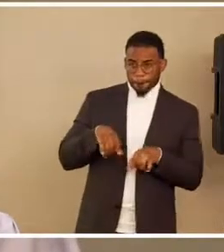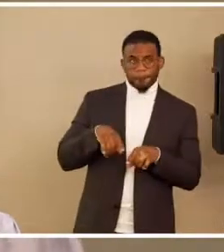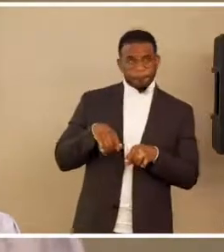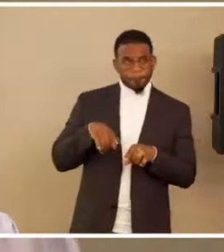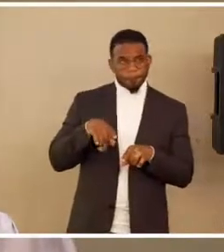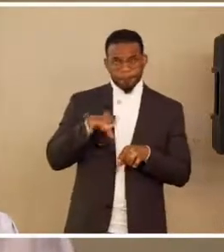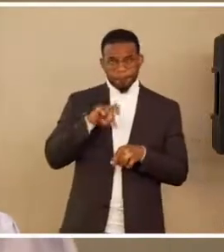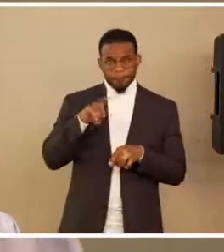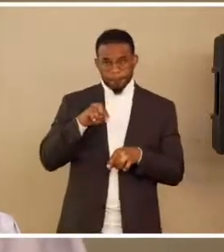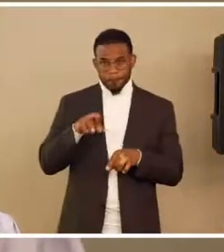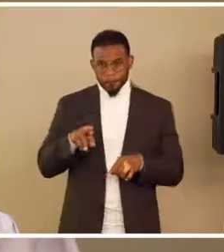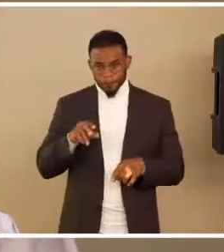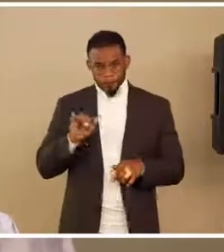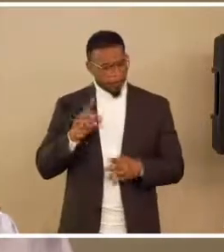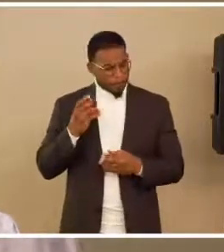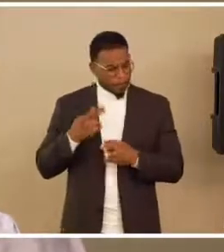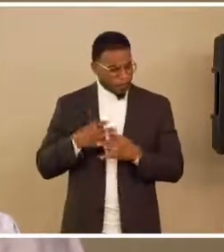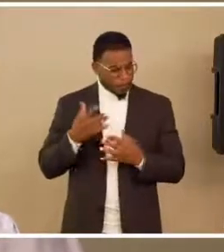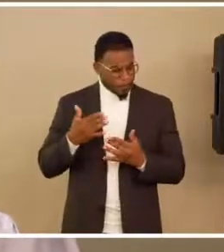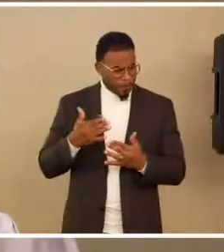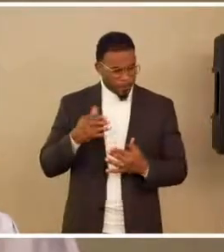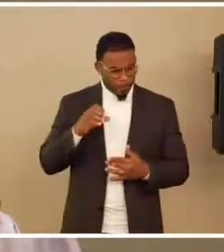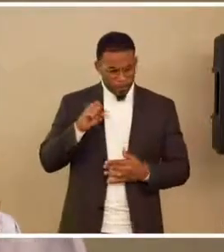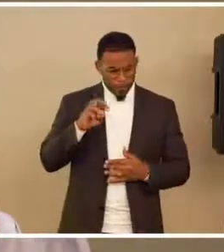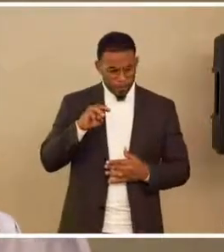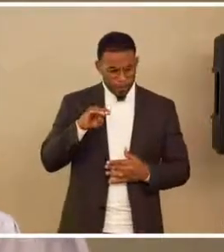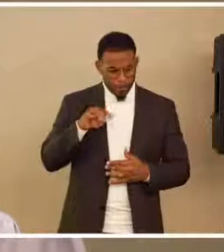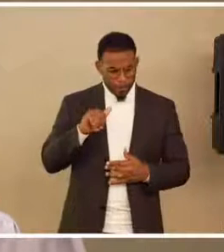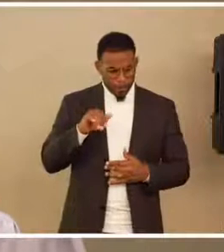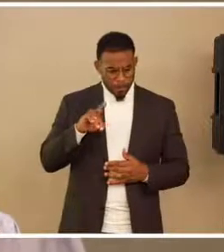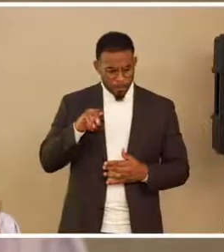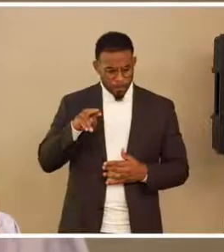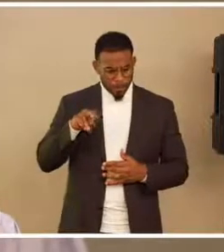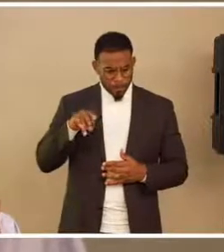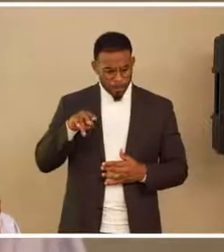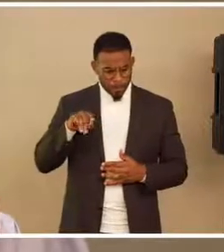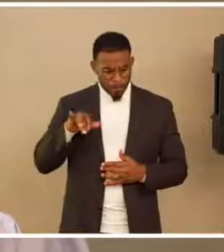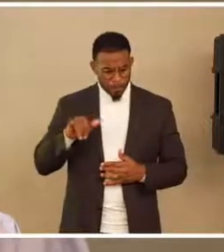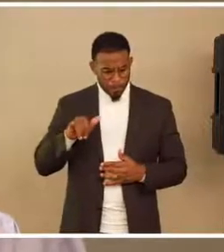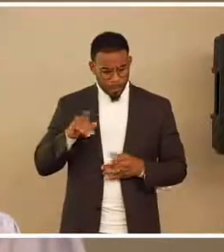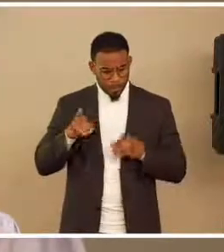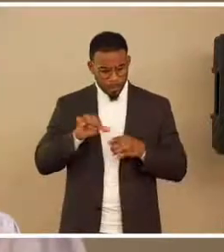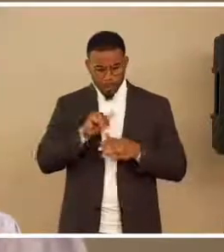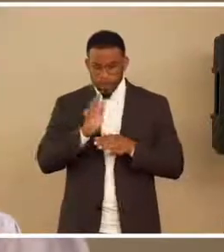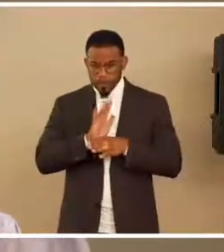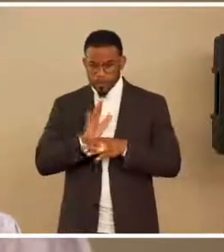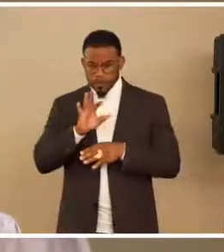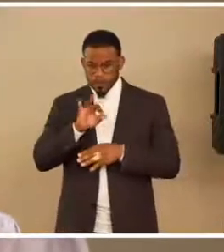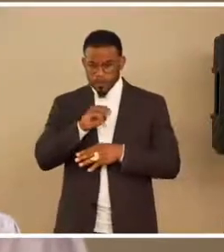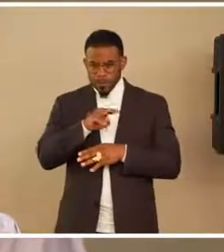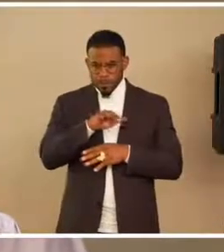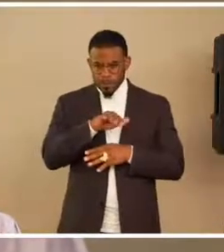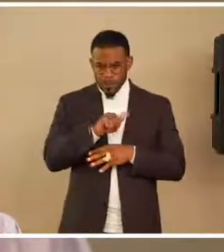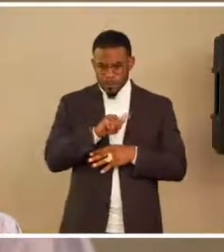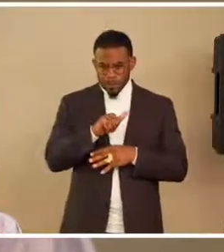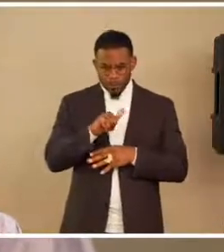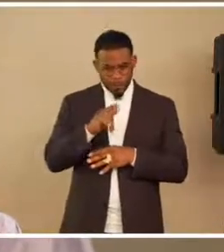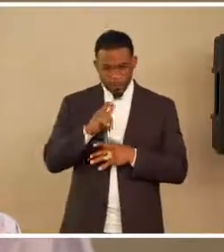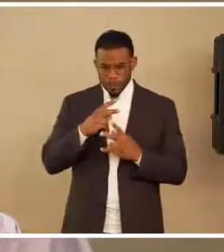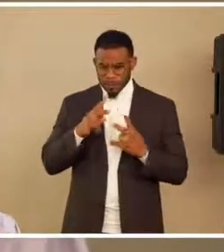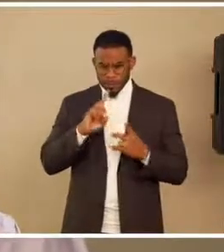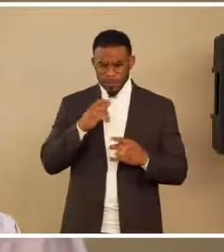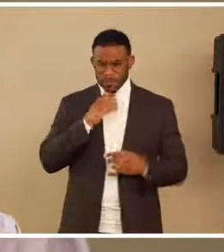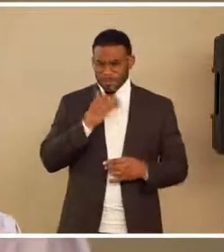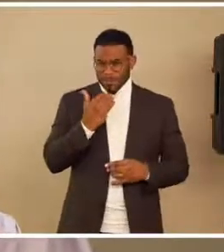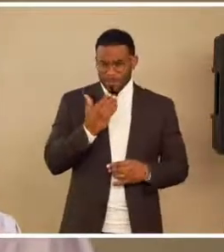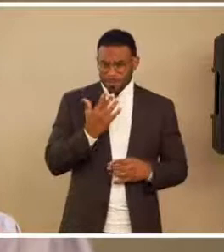César, Fatia, what's her name? So Maimouna Doucouré directed another film, and Fatia, I don't remember her last name, she's very young, she's